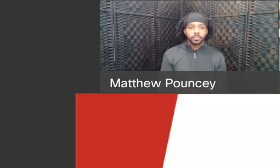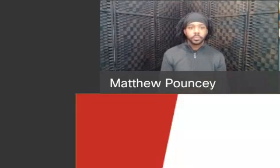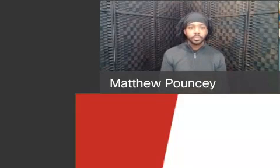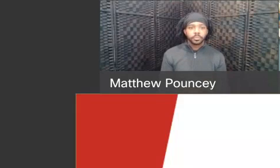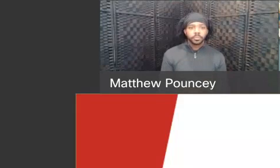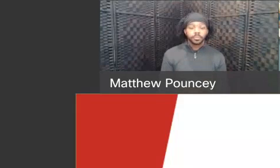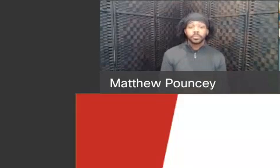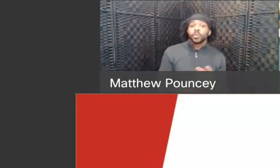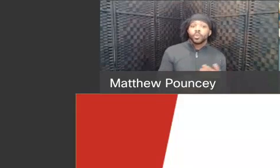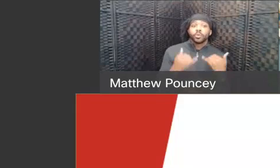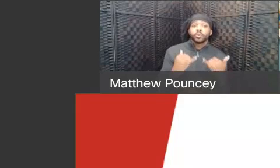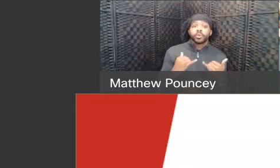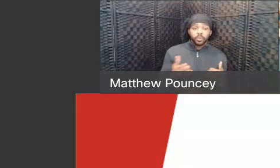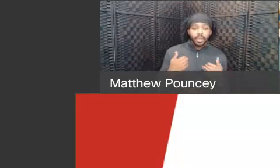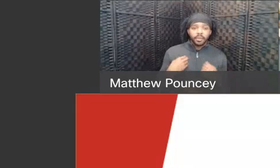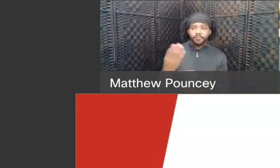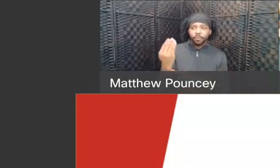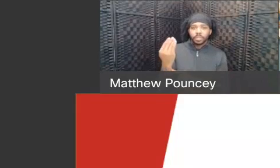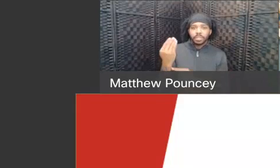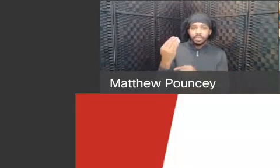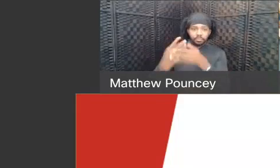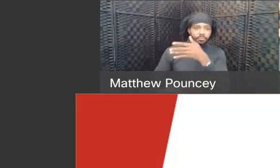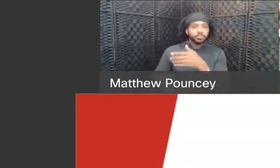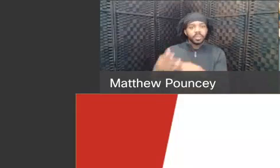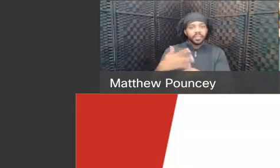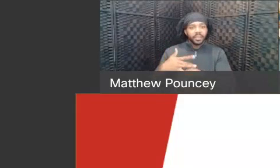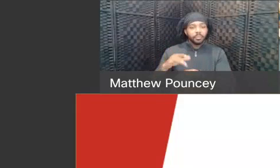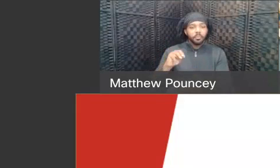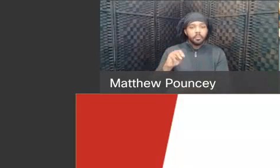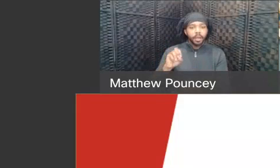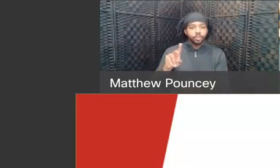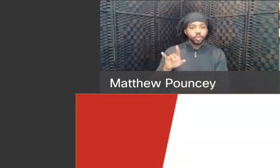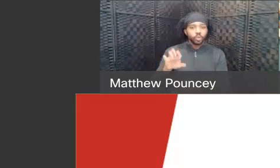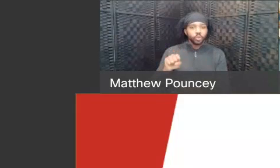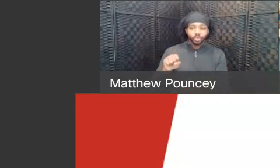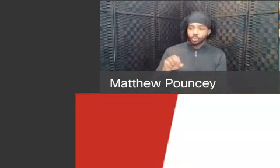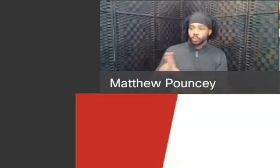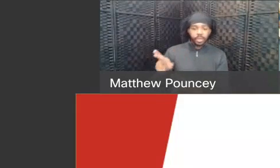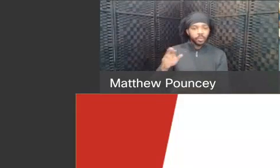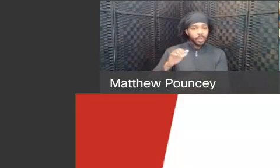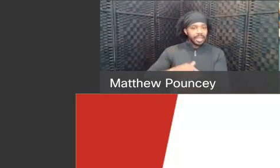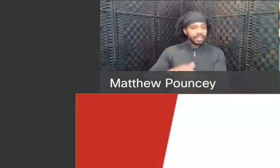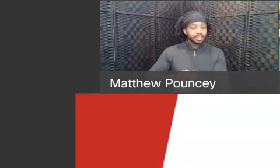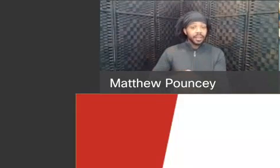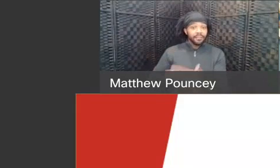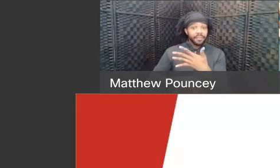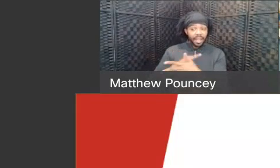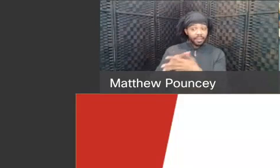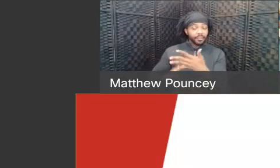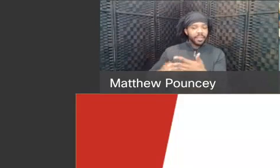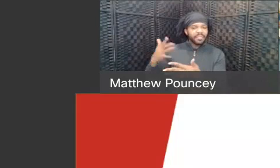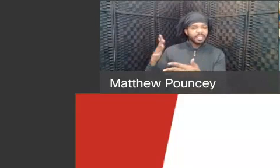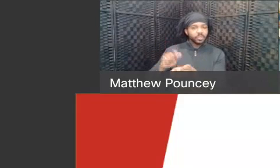Currently, there are 14 training modules available in English, and 5 of those have already been translated